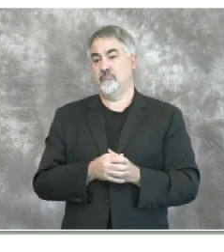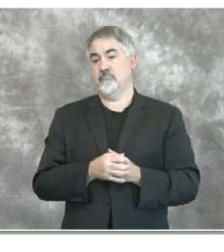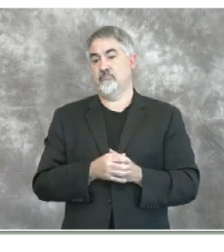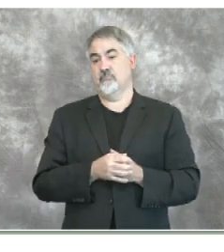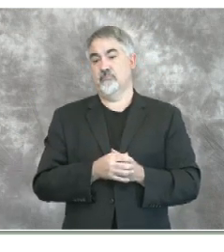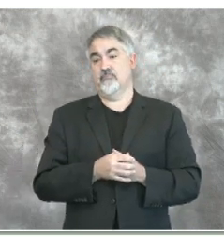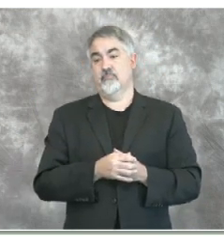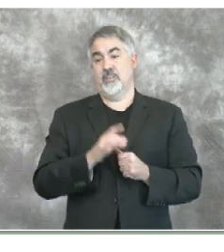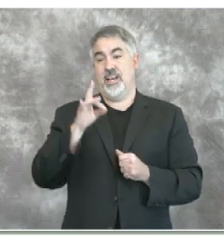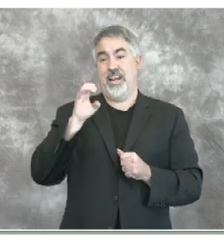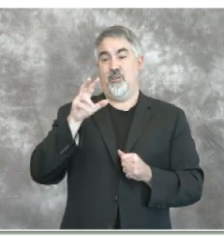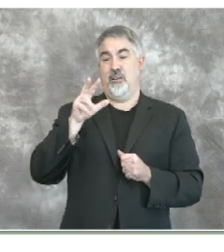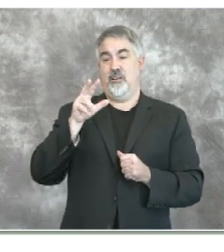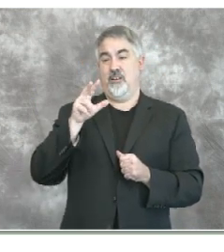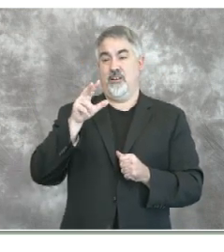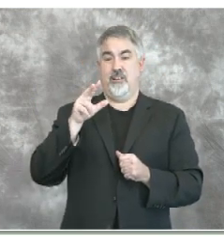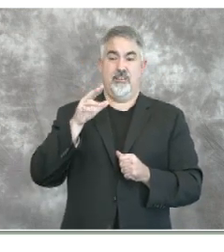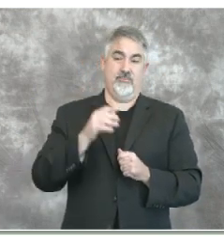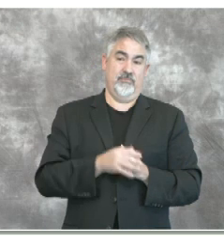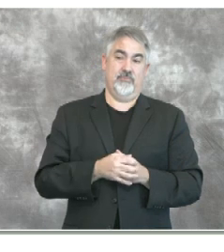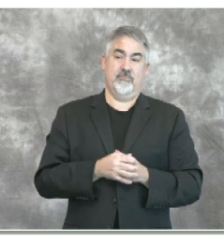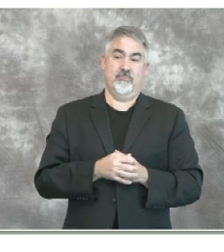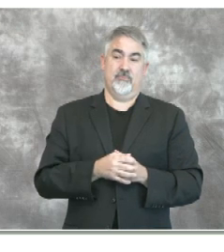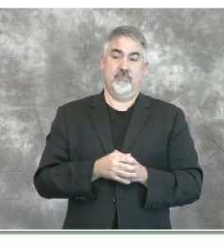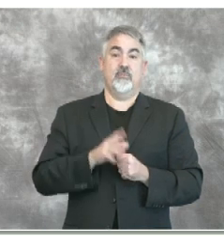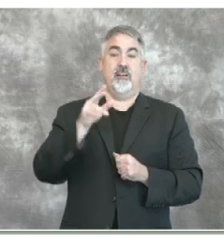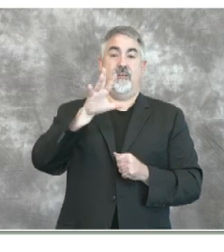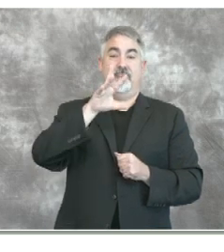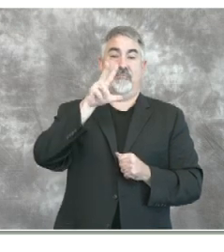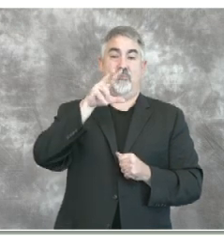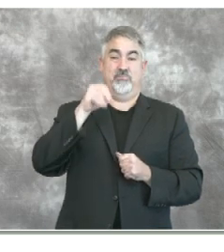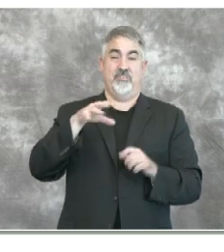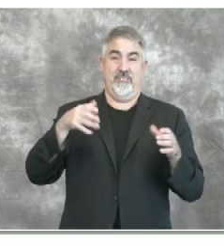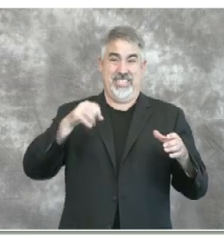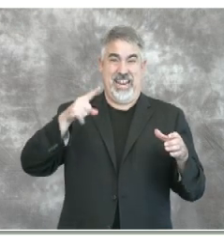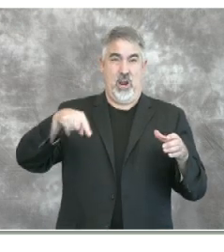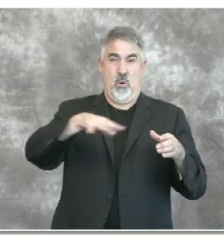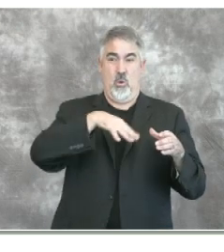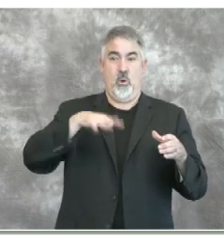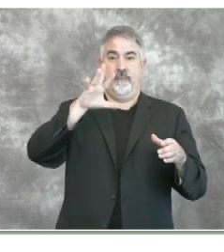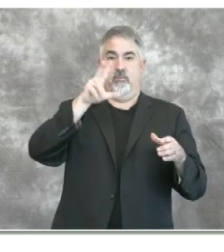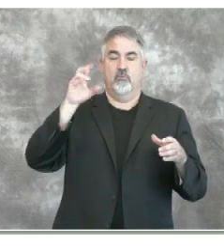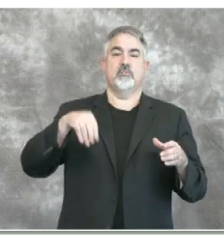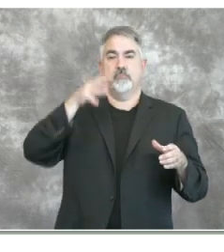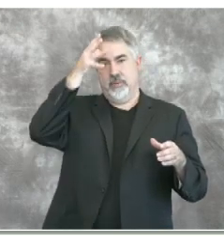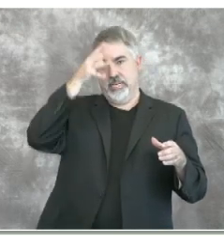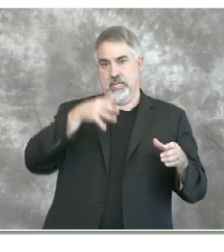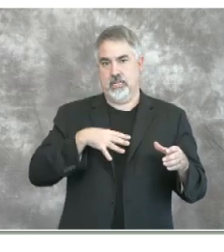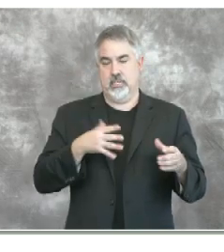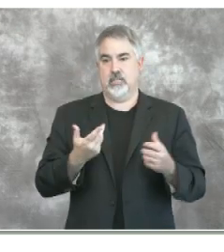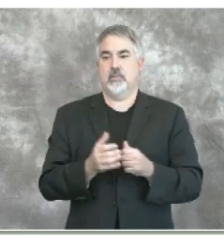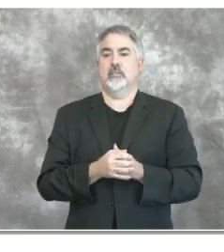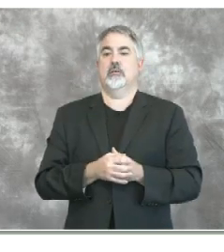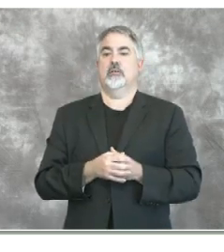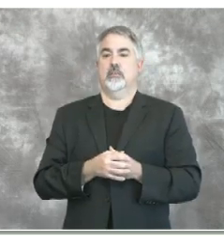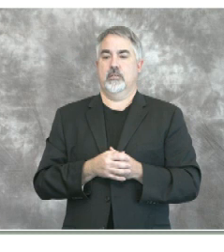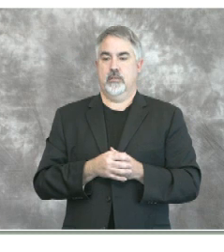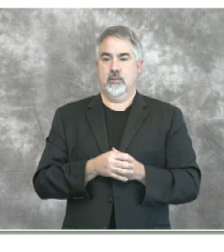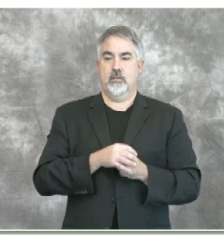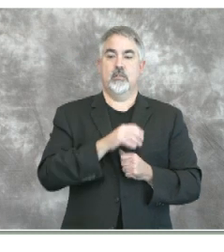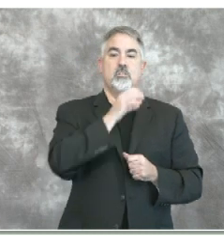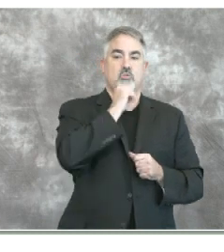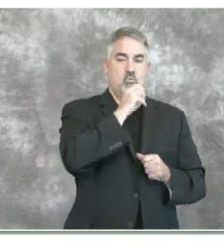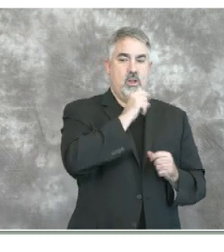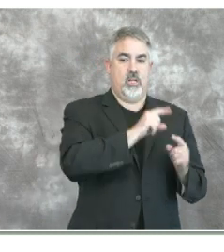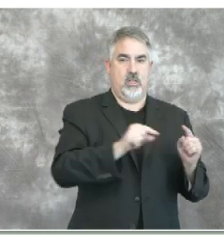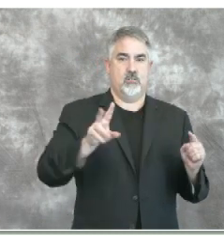858, or 53%, of the total number of cases are between the ages of 20 to 49 years